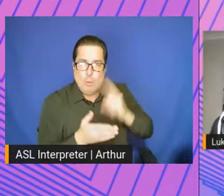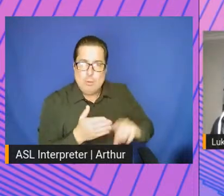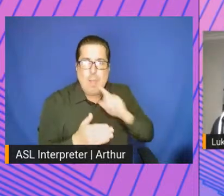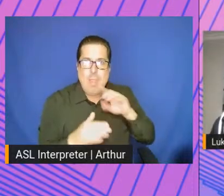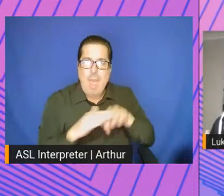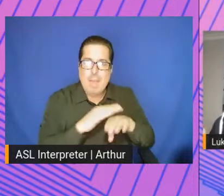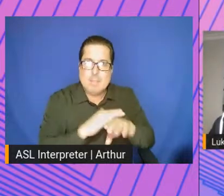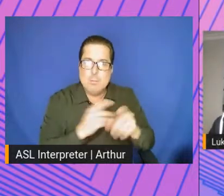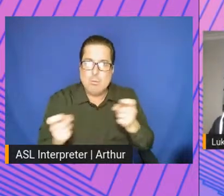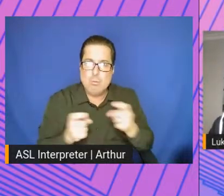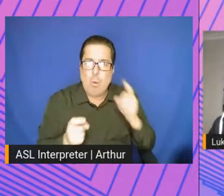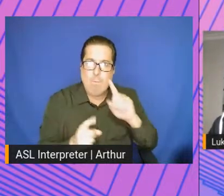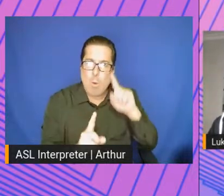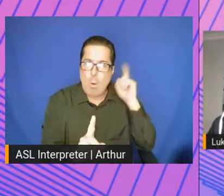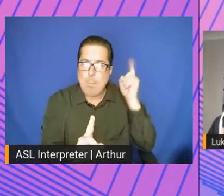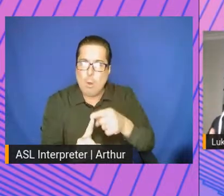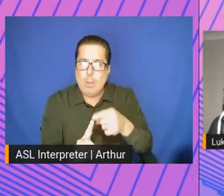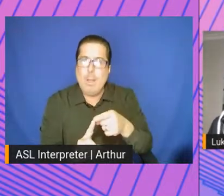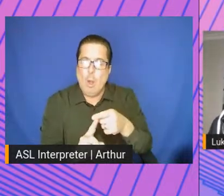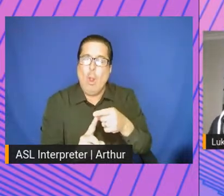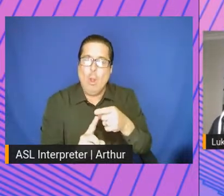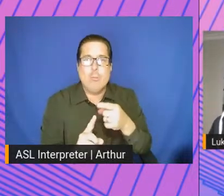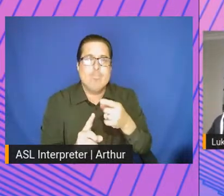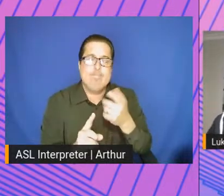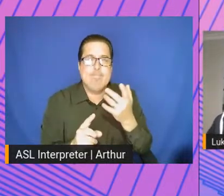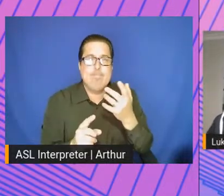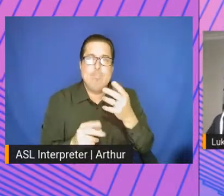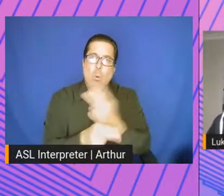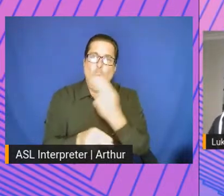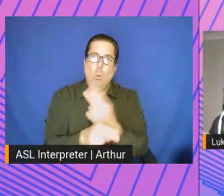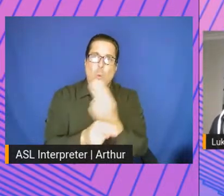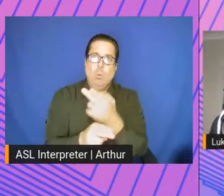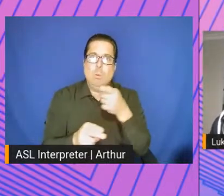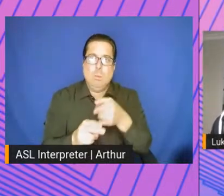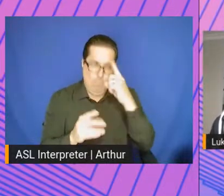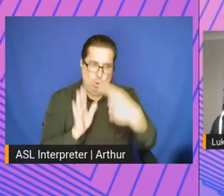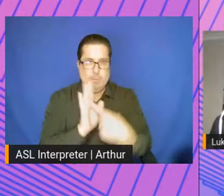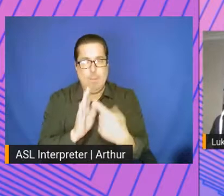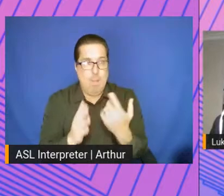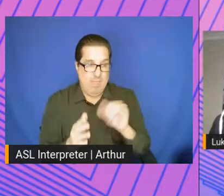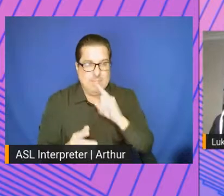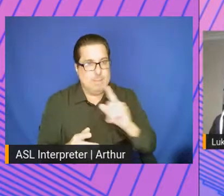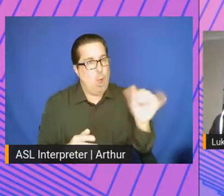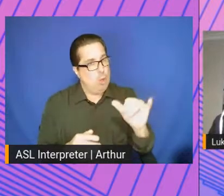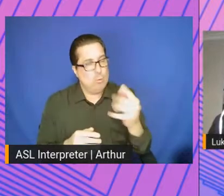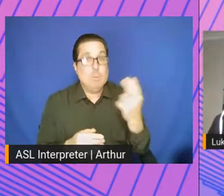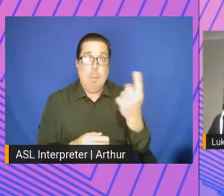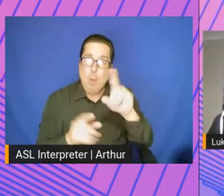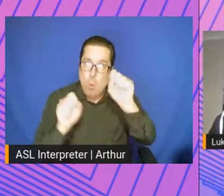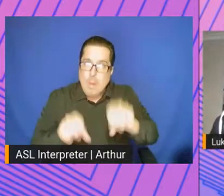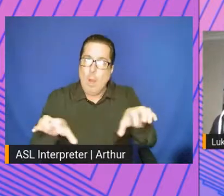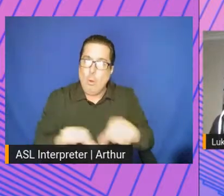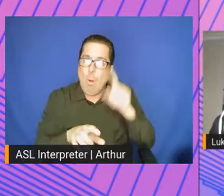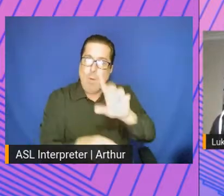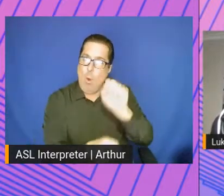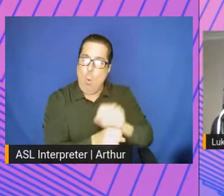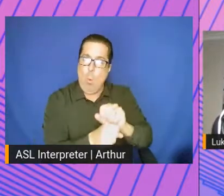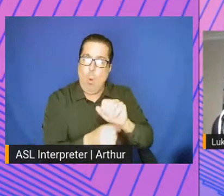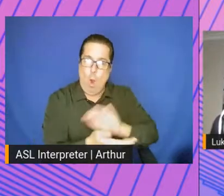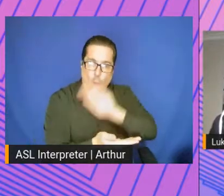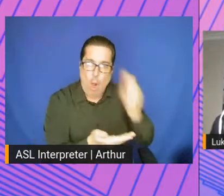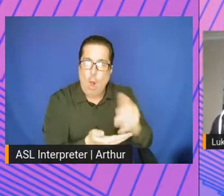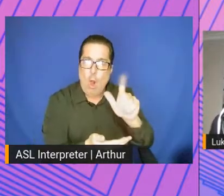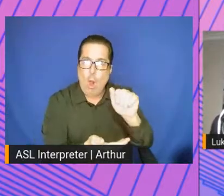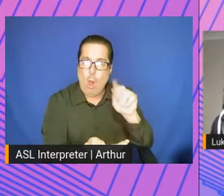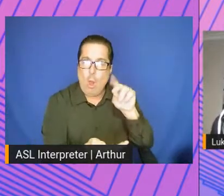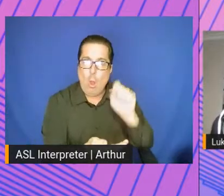control for particular users, as an example. But this is also something you can do for your workloads, making sure you're not